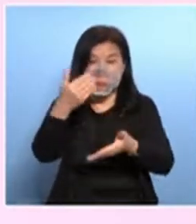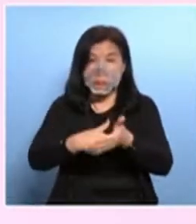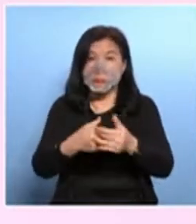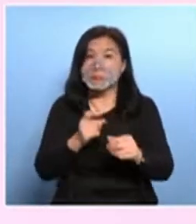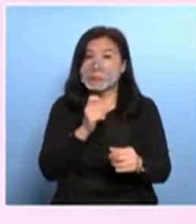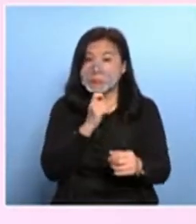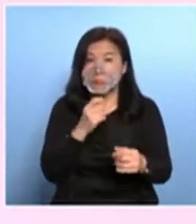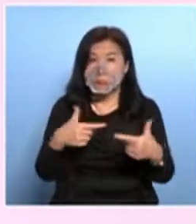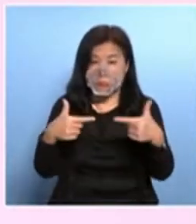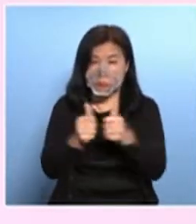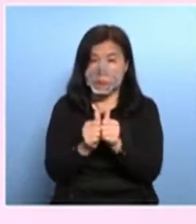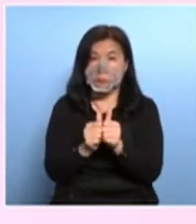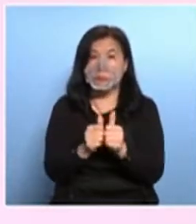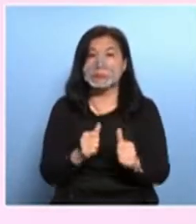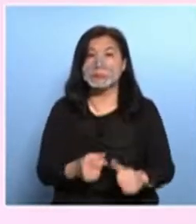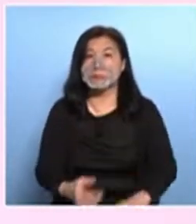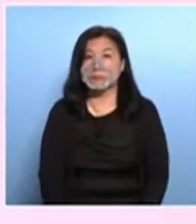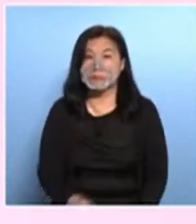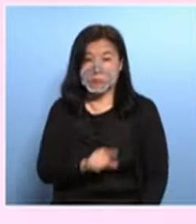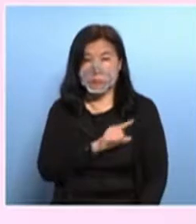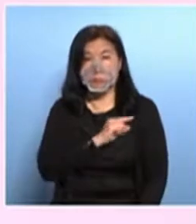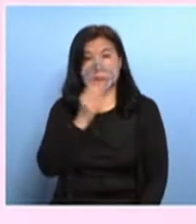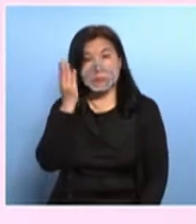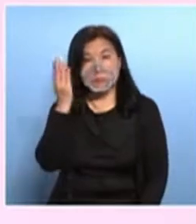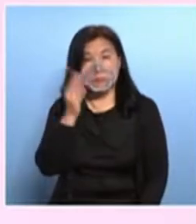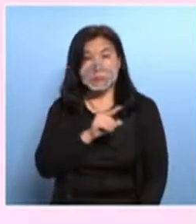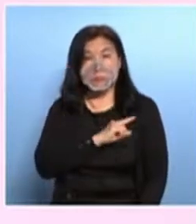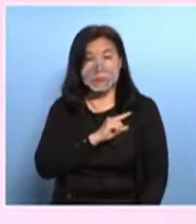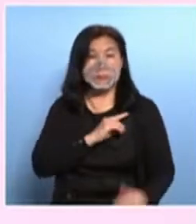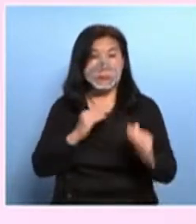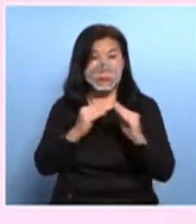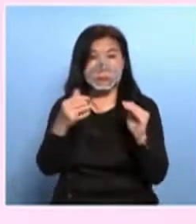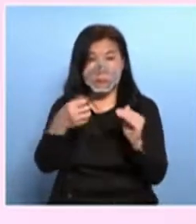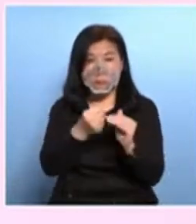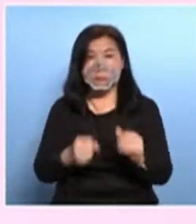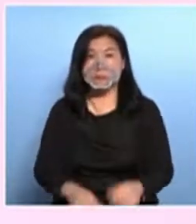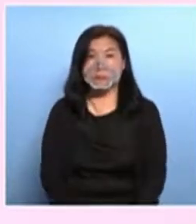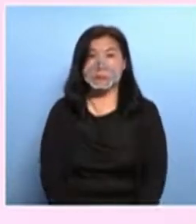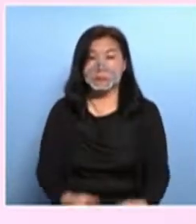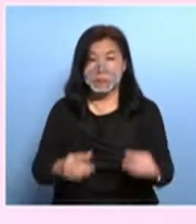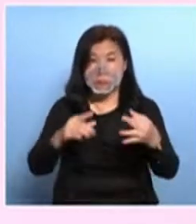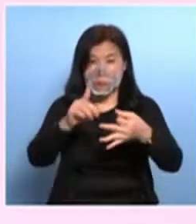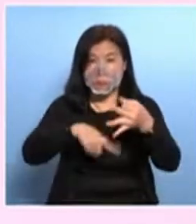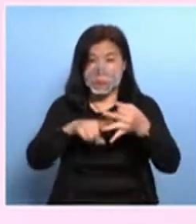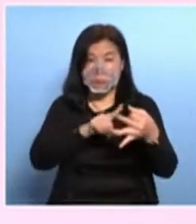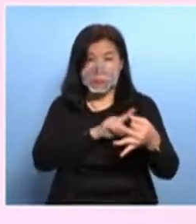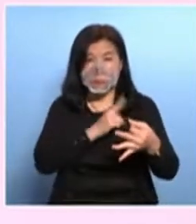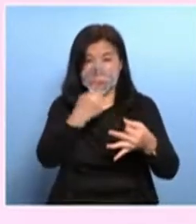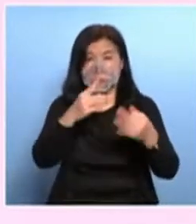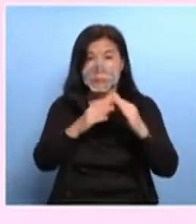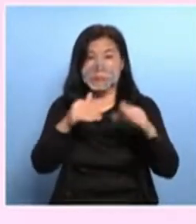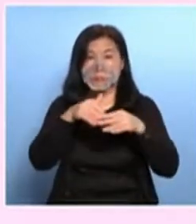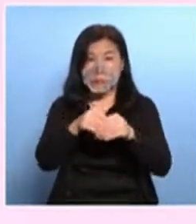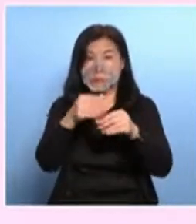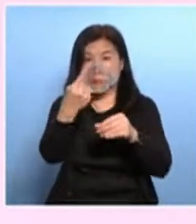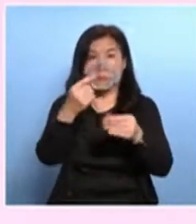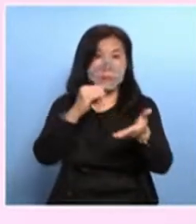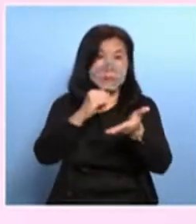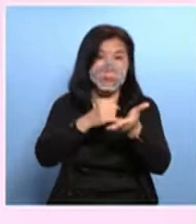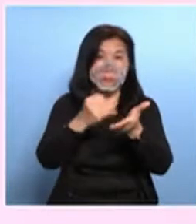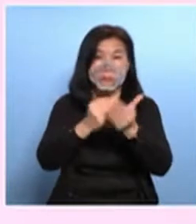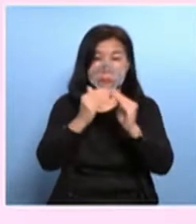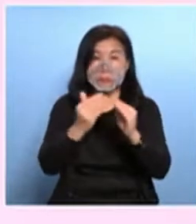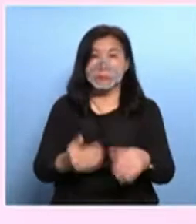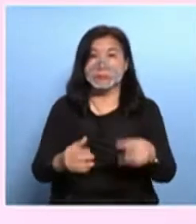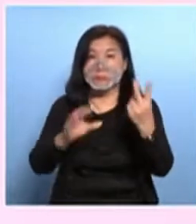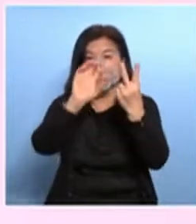properties, only those eligible owners who are natural persons can apply for rates concession for one domestic property under their